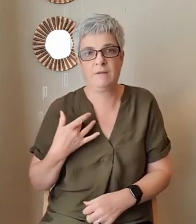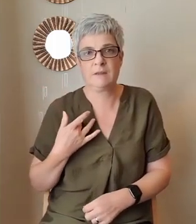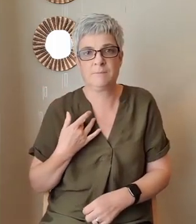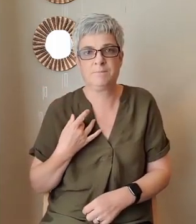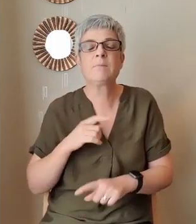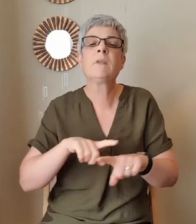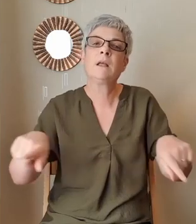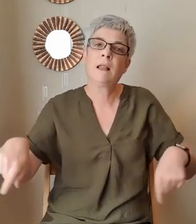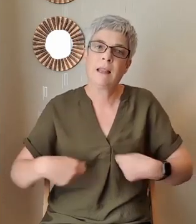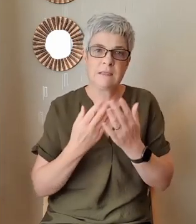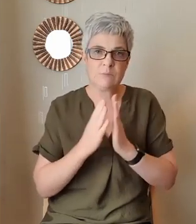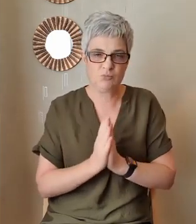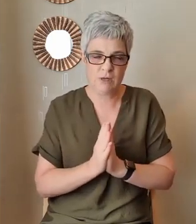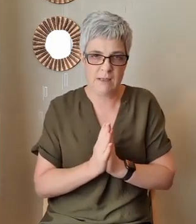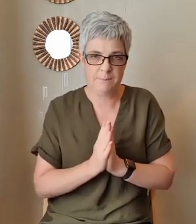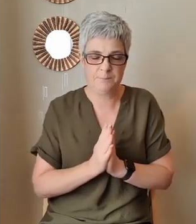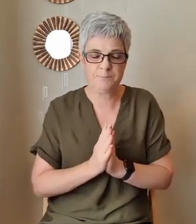God.